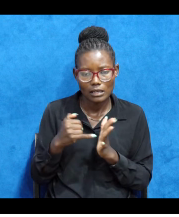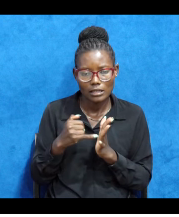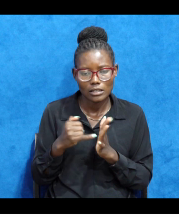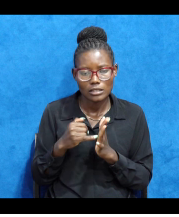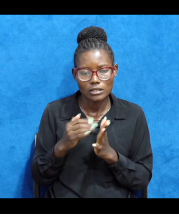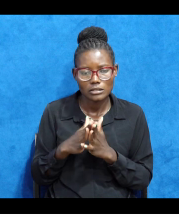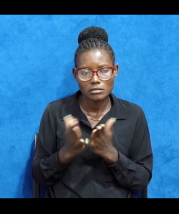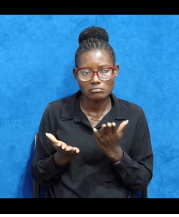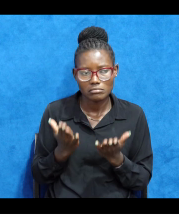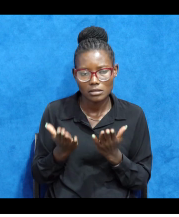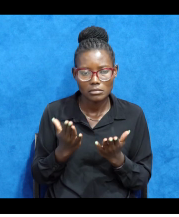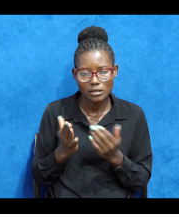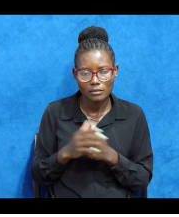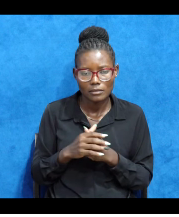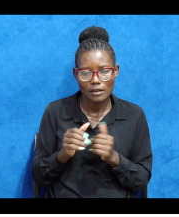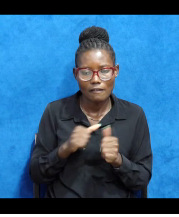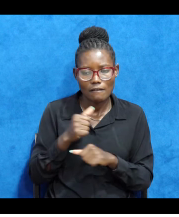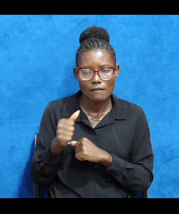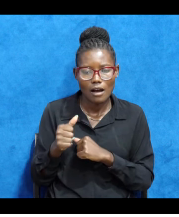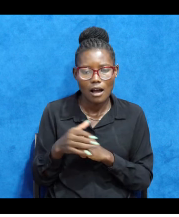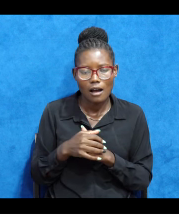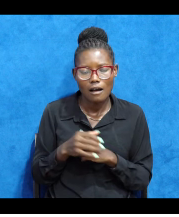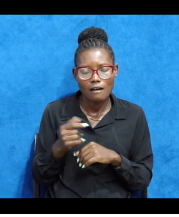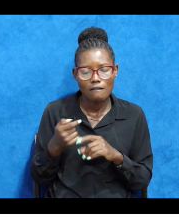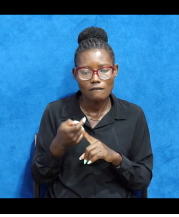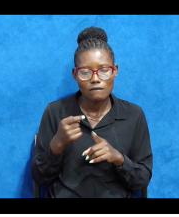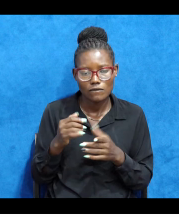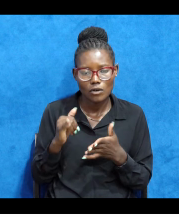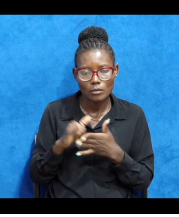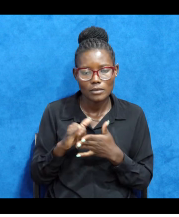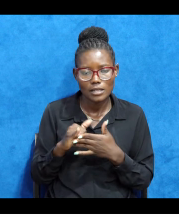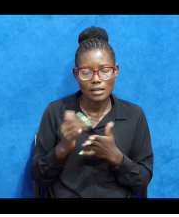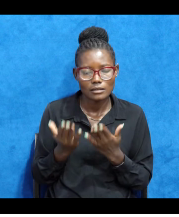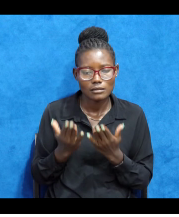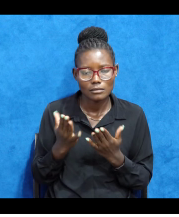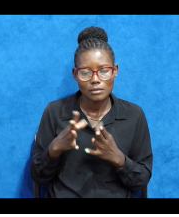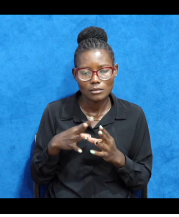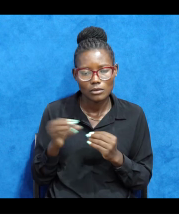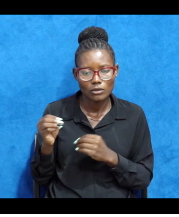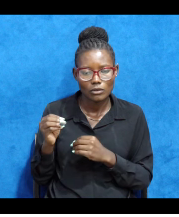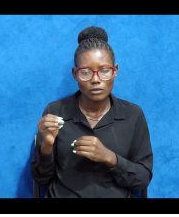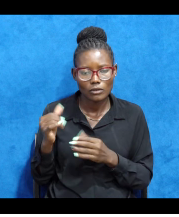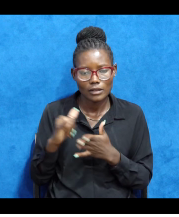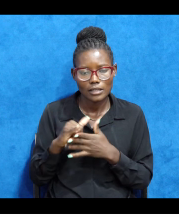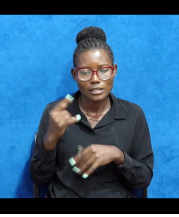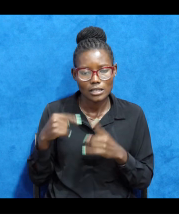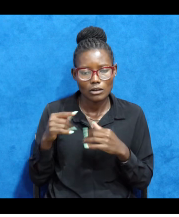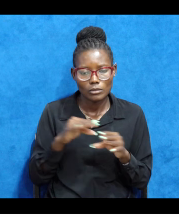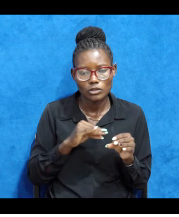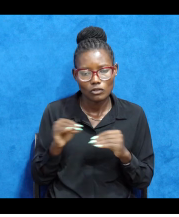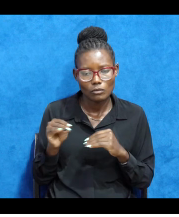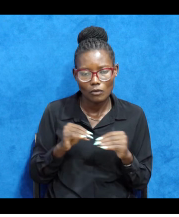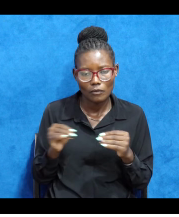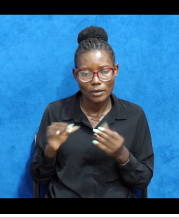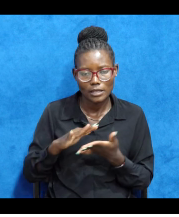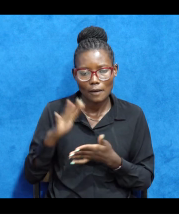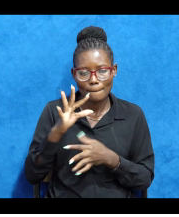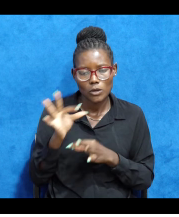of reaching the middle there, where that's not going to be maybe as exaggerated of those variables or coaching points as when we went off the high